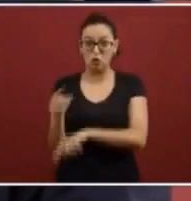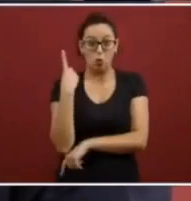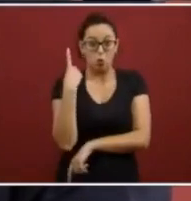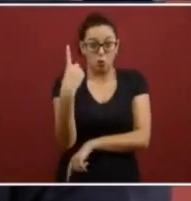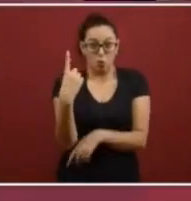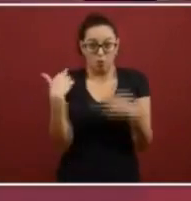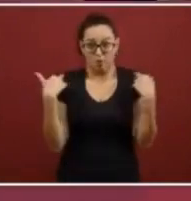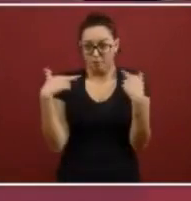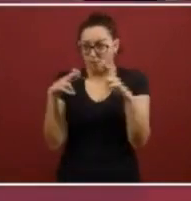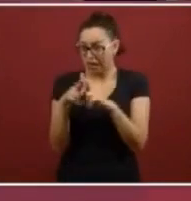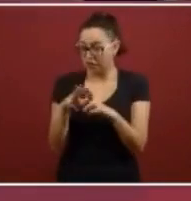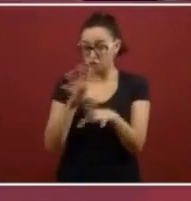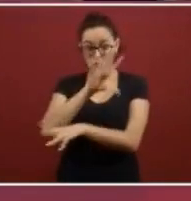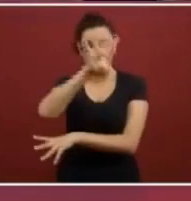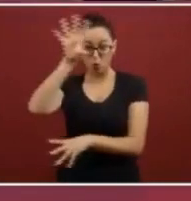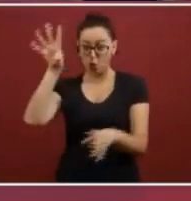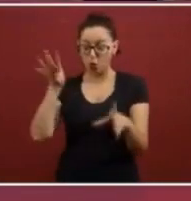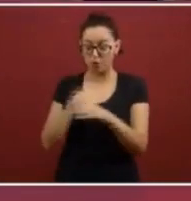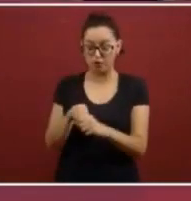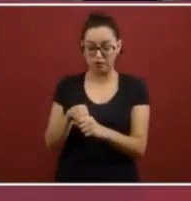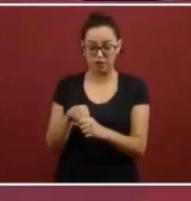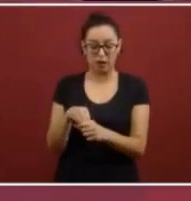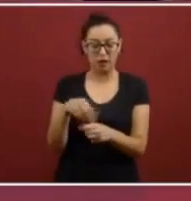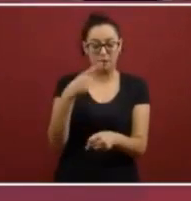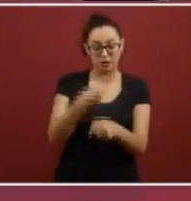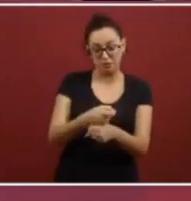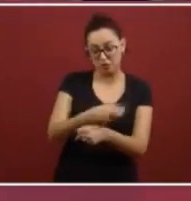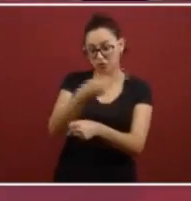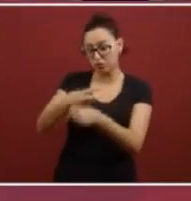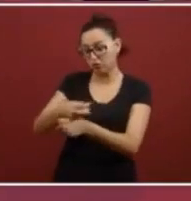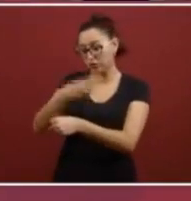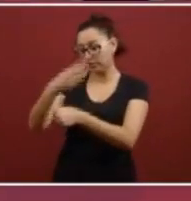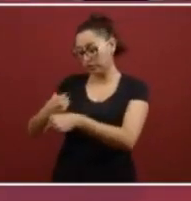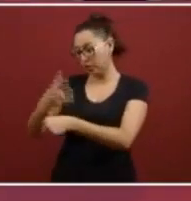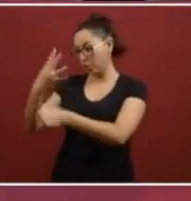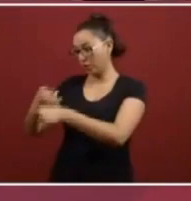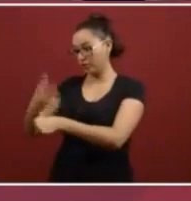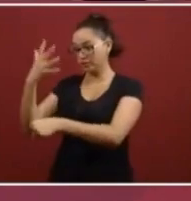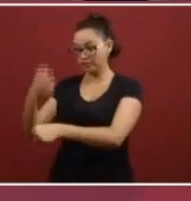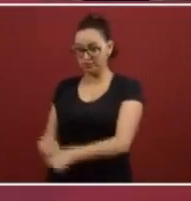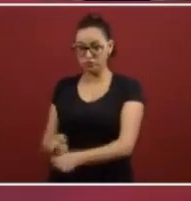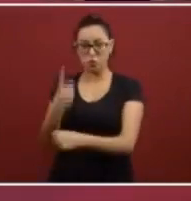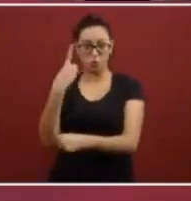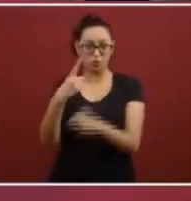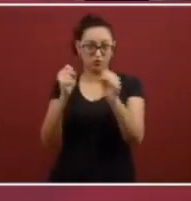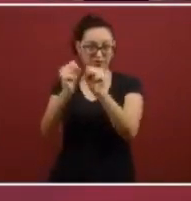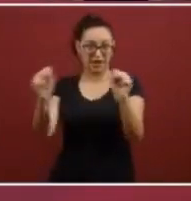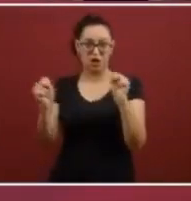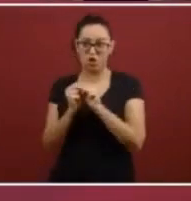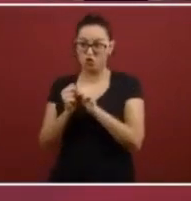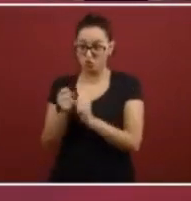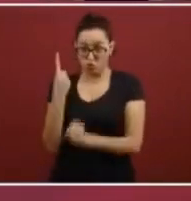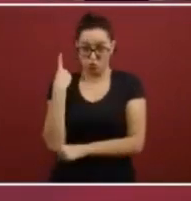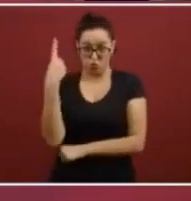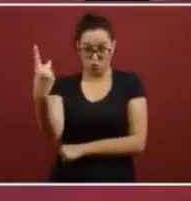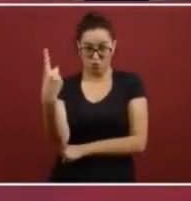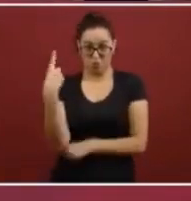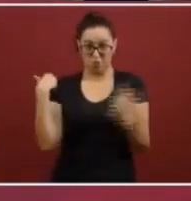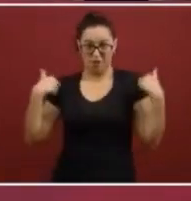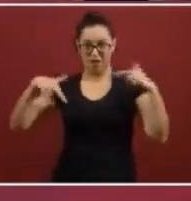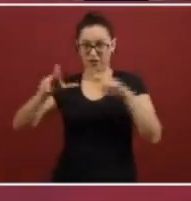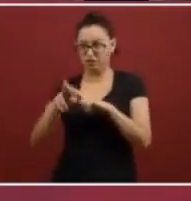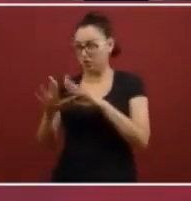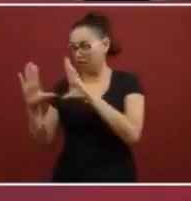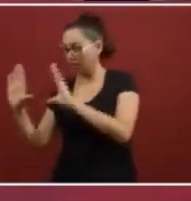grades, one que teacher daba a niños de primero, de segundo, de from tercero, cuarto, first, quinto, second, sexto. third, fifth, Uno sixth. solo, One